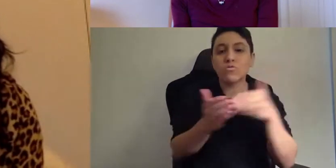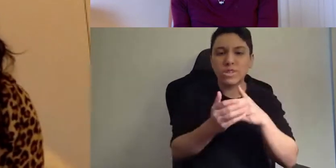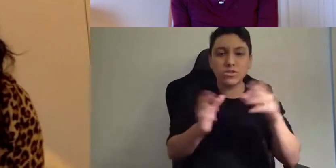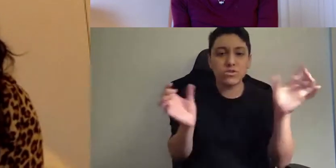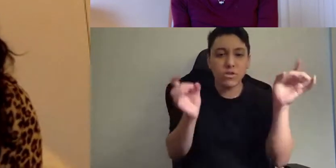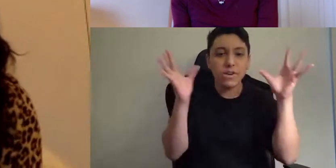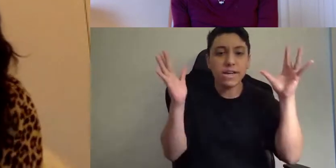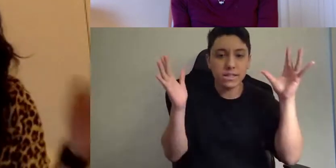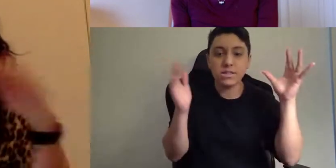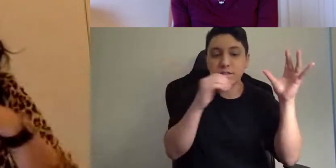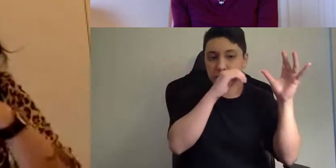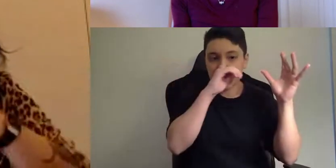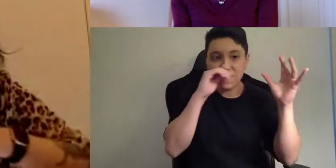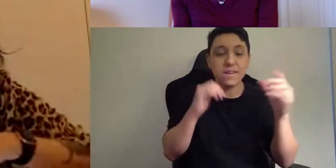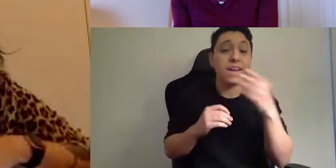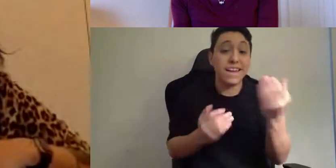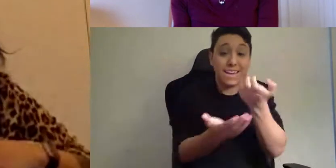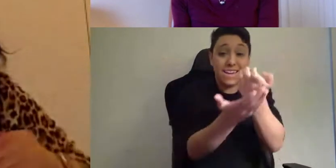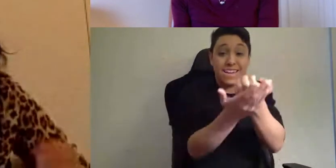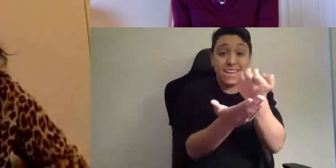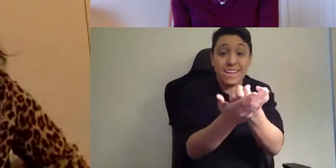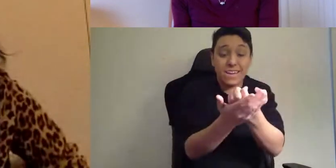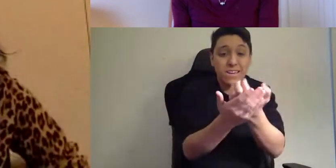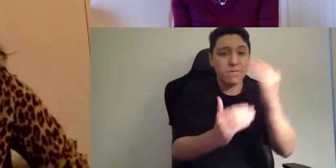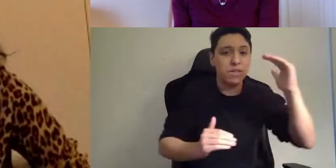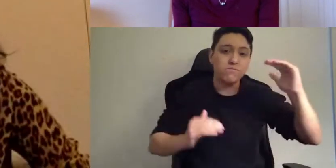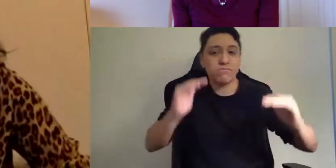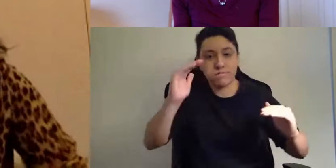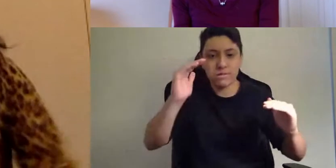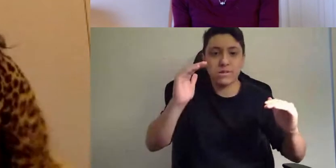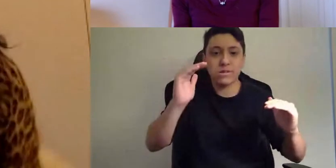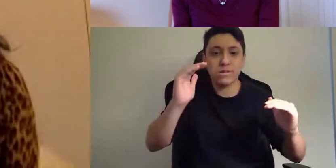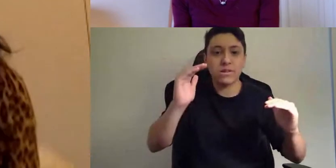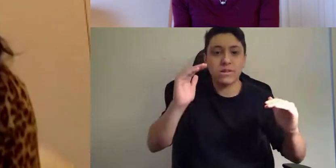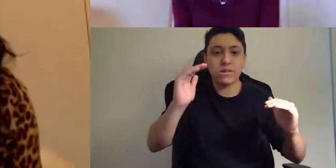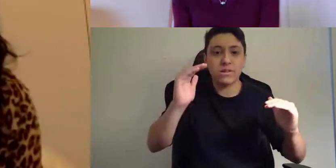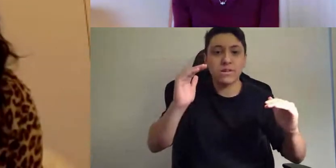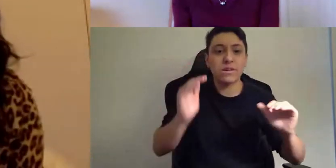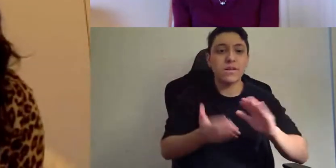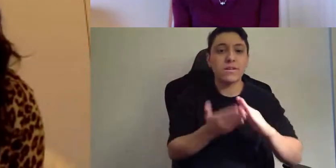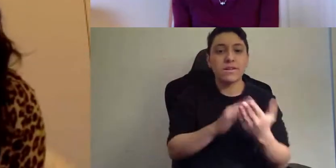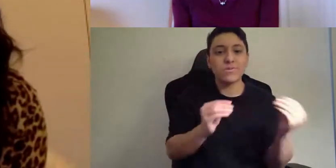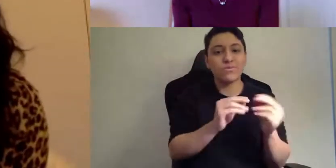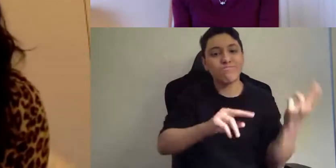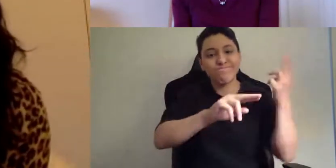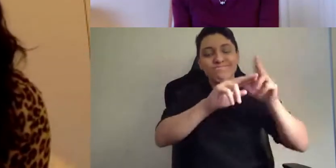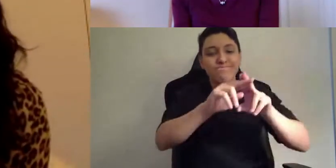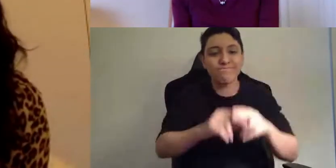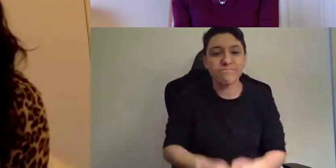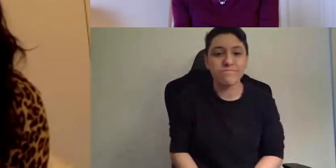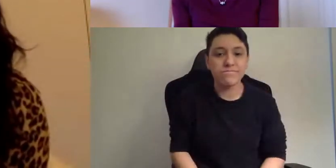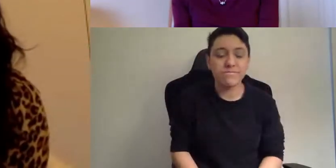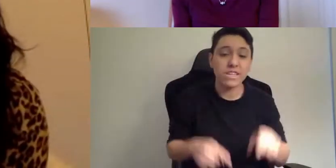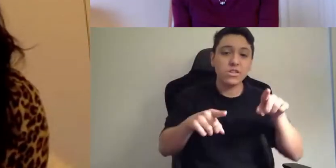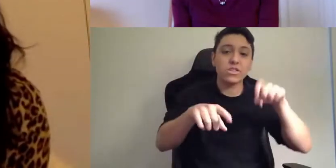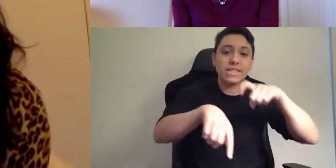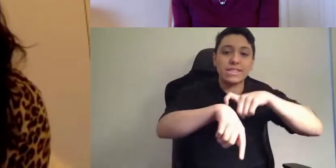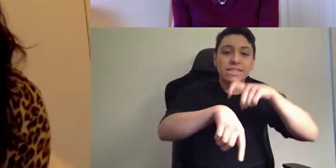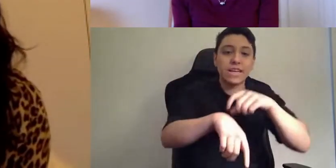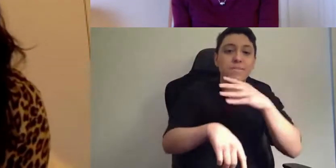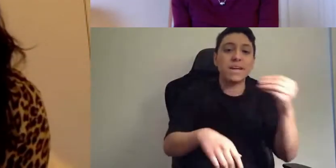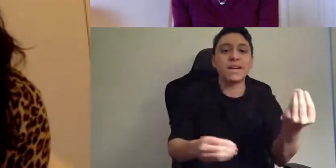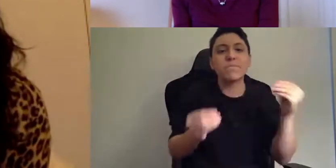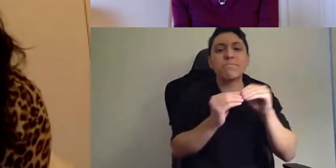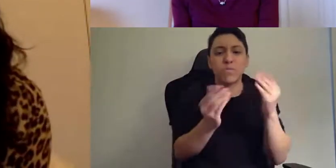of economic disparity that keeps growing and growing and growing, right, during this time, and many, many other